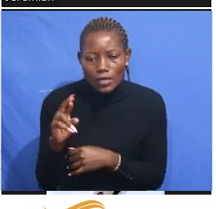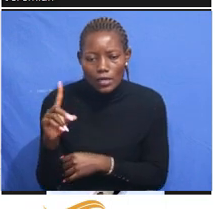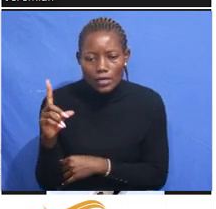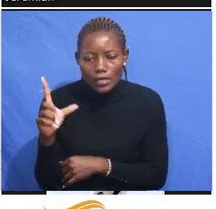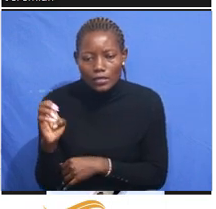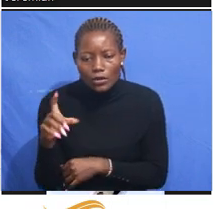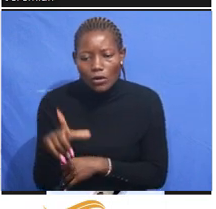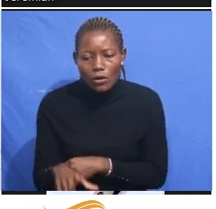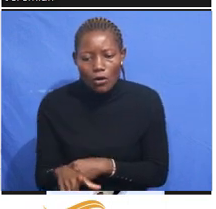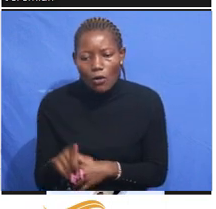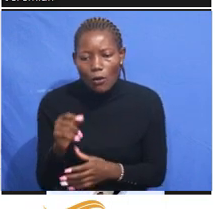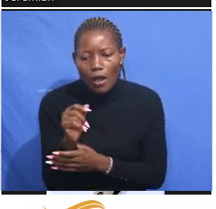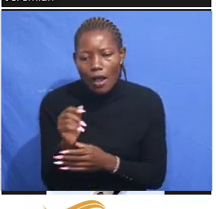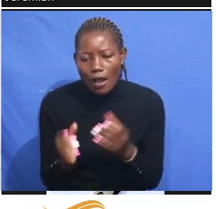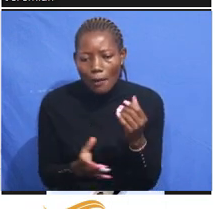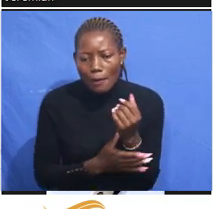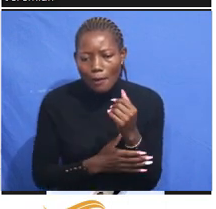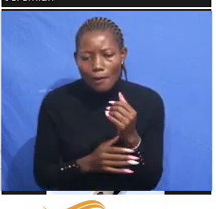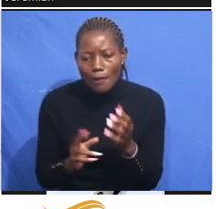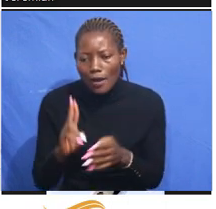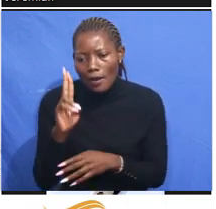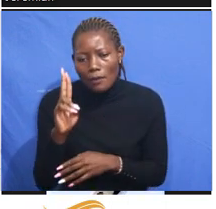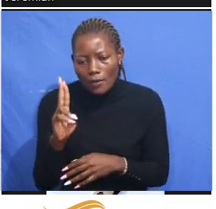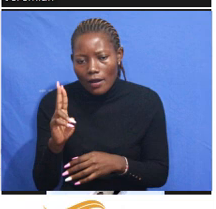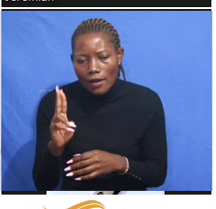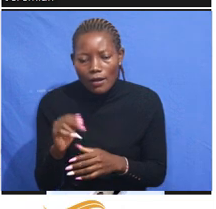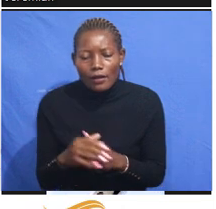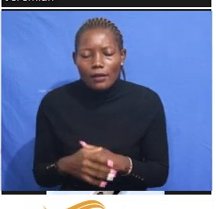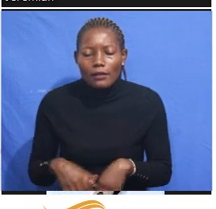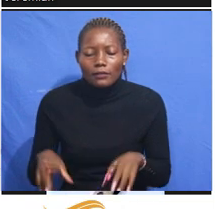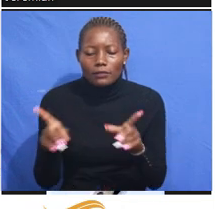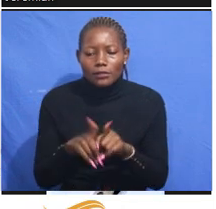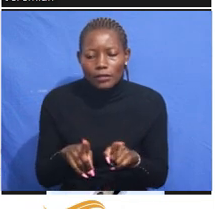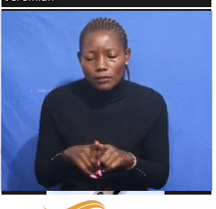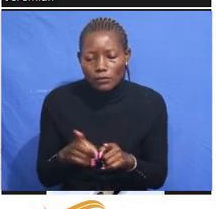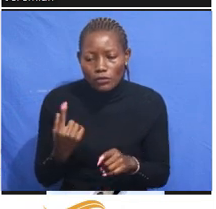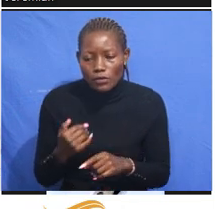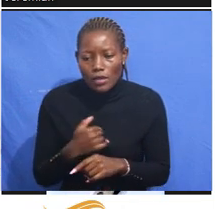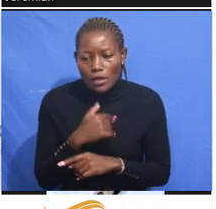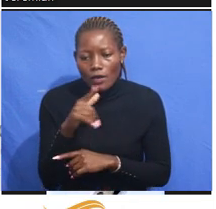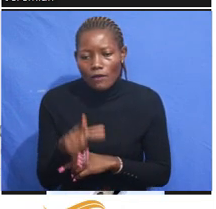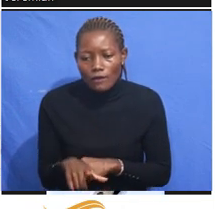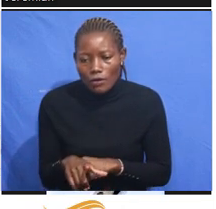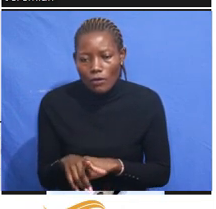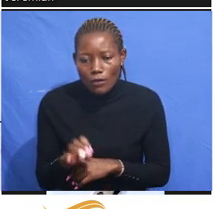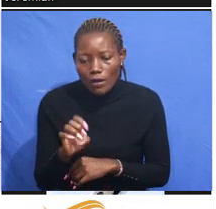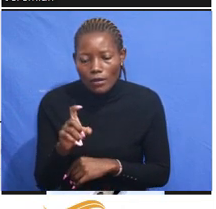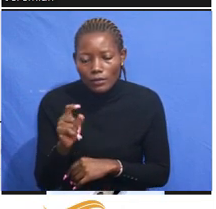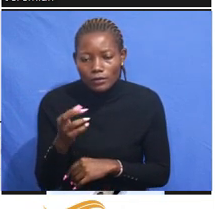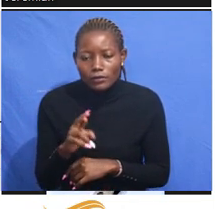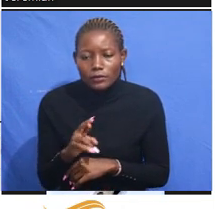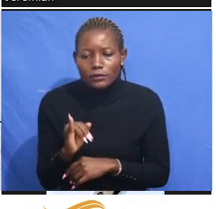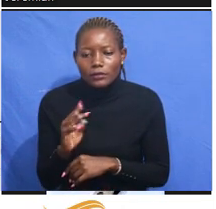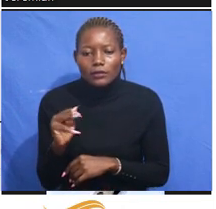arm, the lower arm, the wrist, and the hands. And then you've got the lower extremity, which